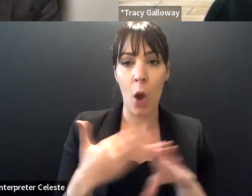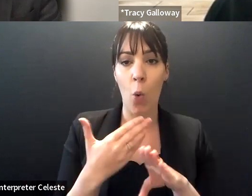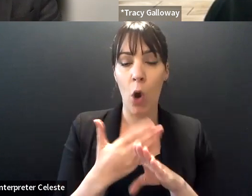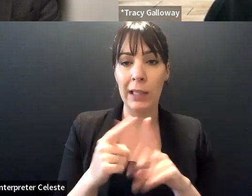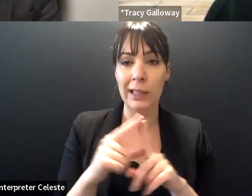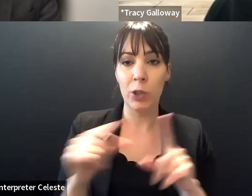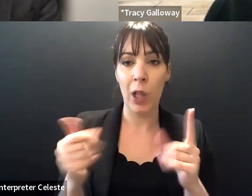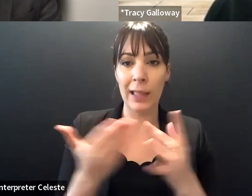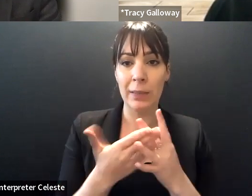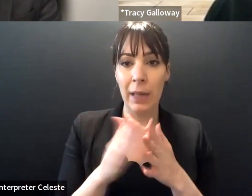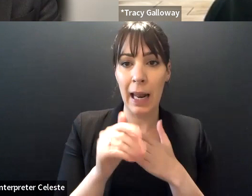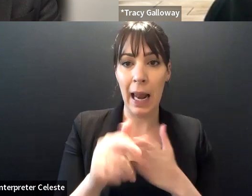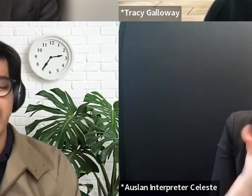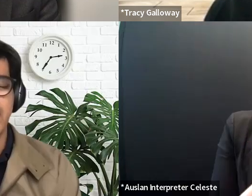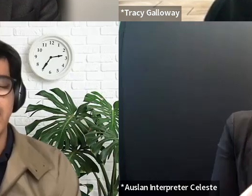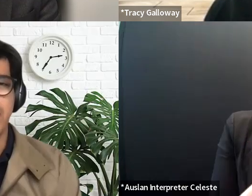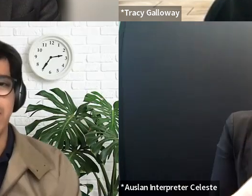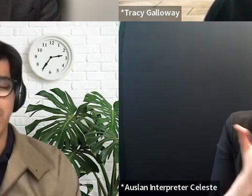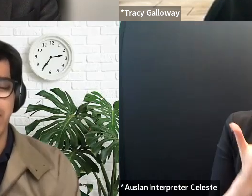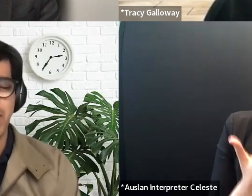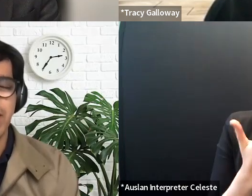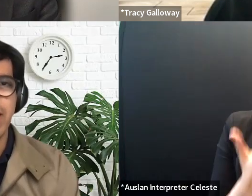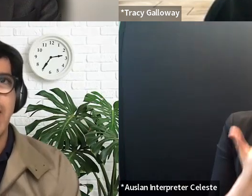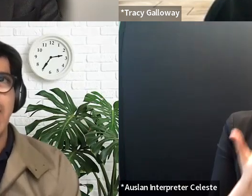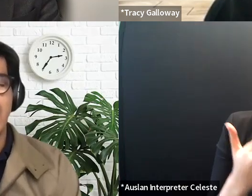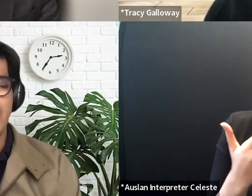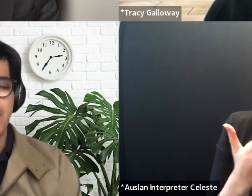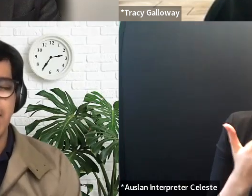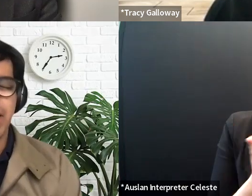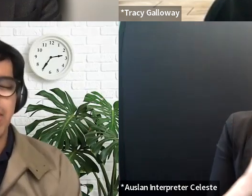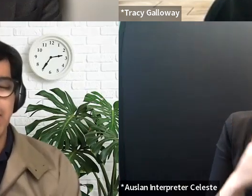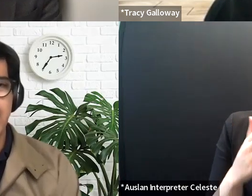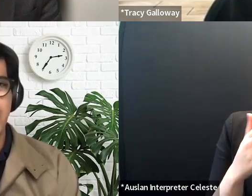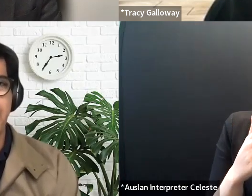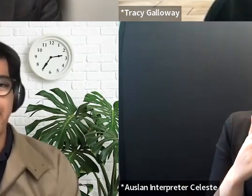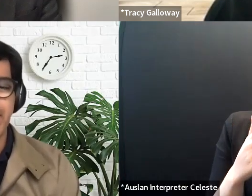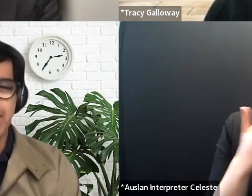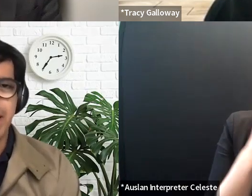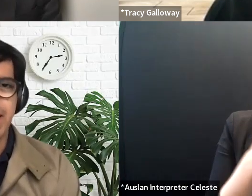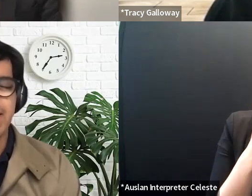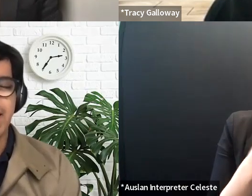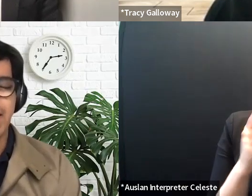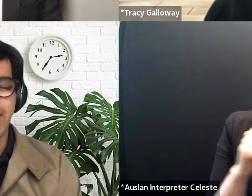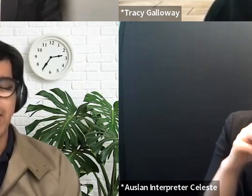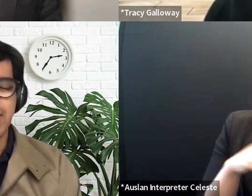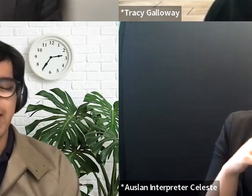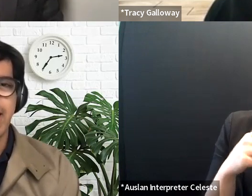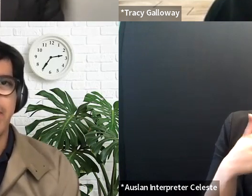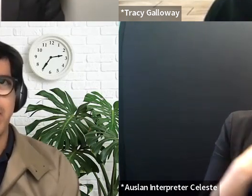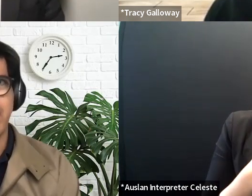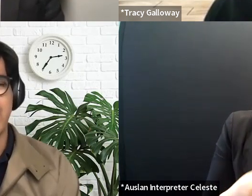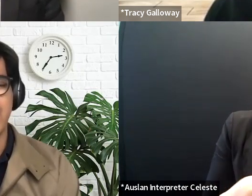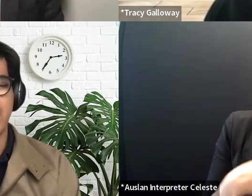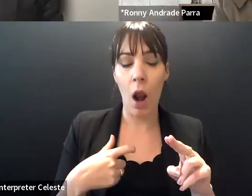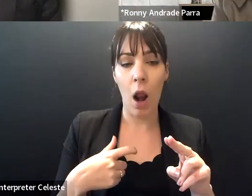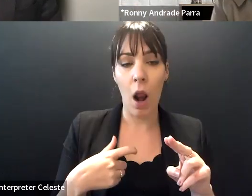RMIT University on Chaminda's team in the operations portfolio. And my role spans across the entire